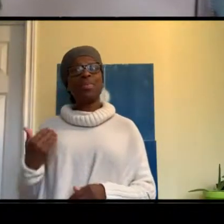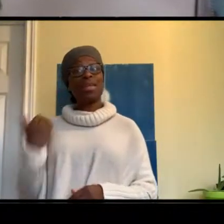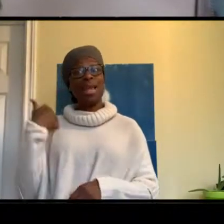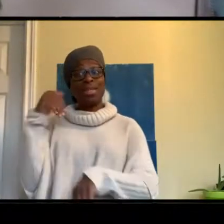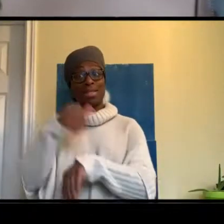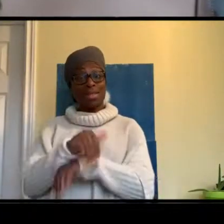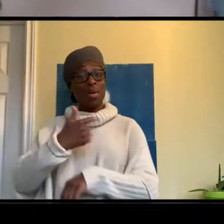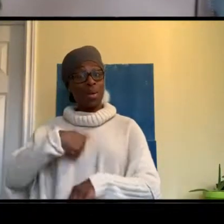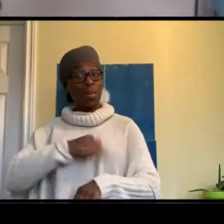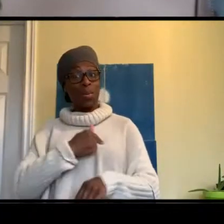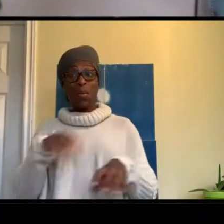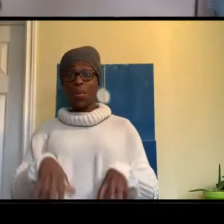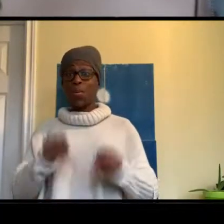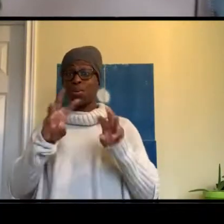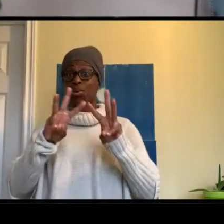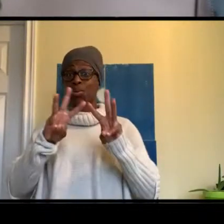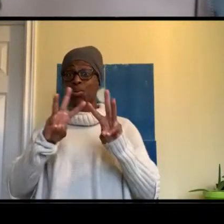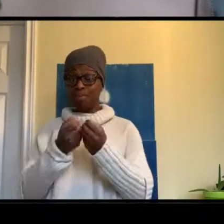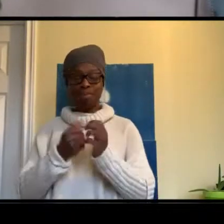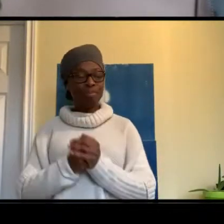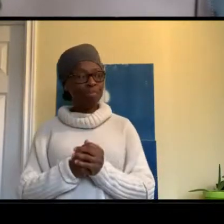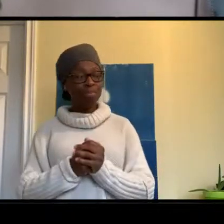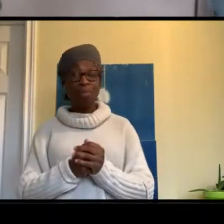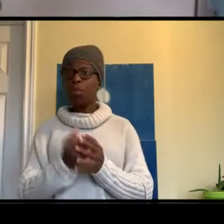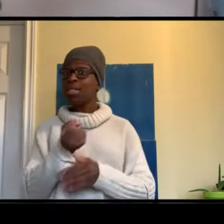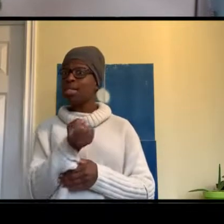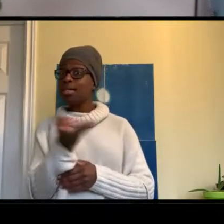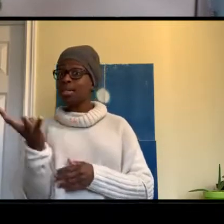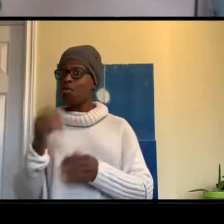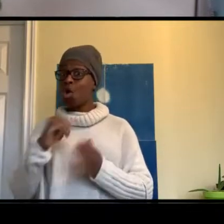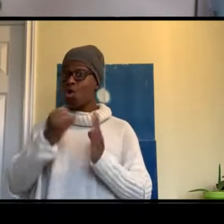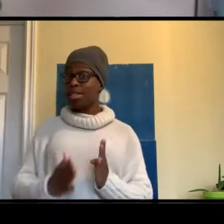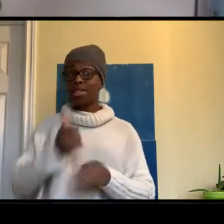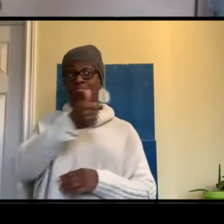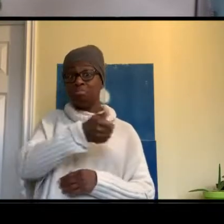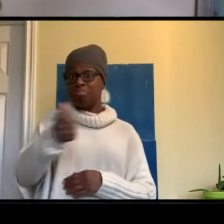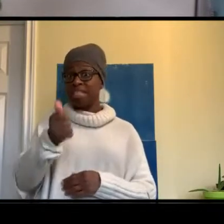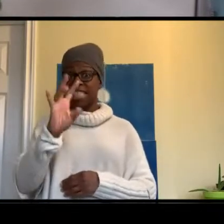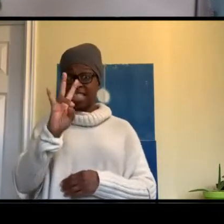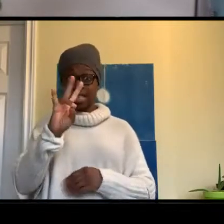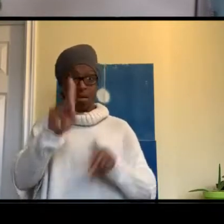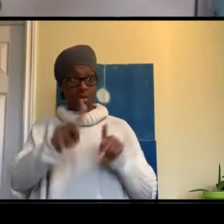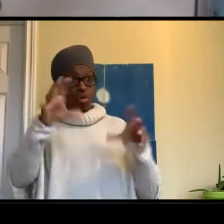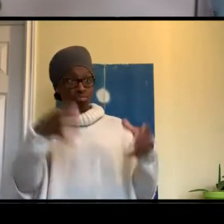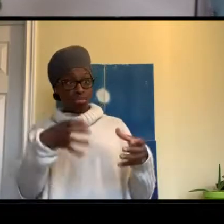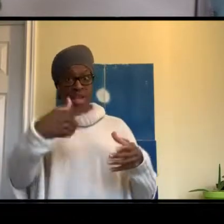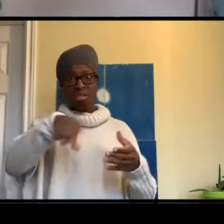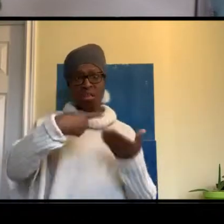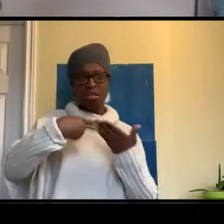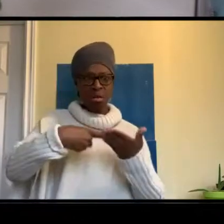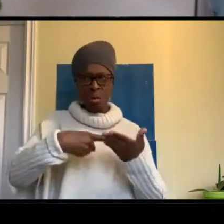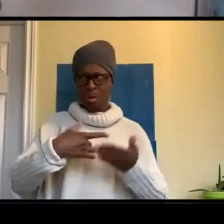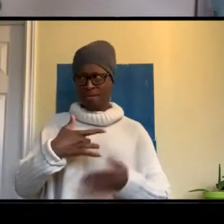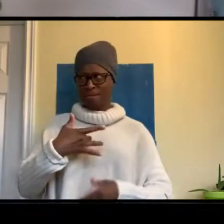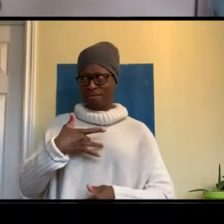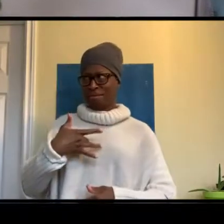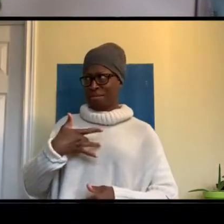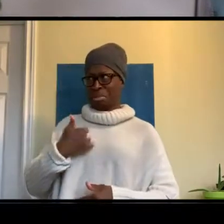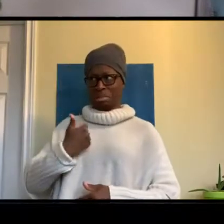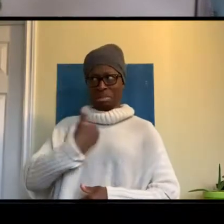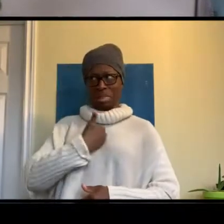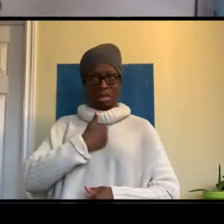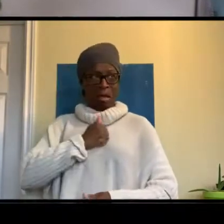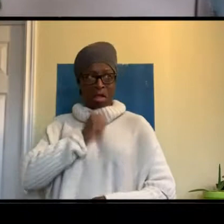all of them talk about how they feel imposter syndrome. So normalizing that's a real feeling, I think, is really